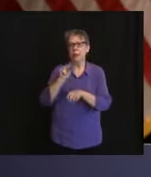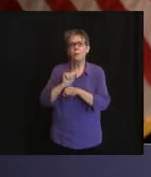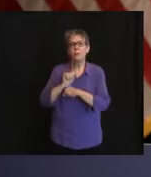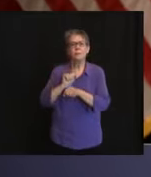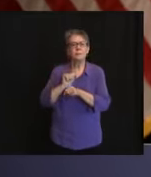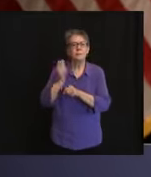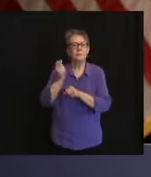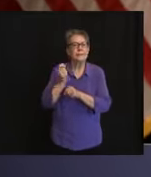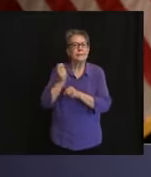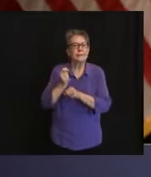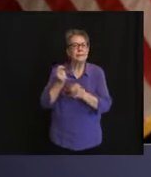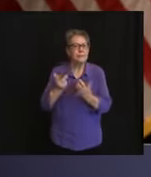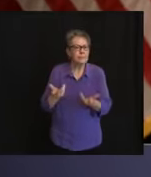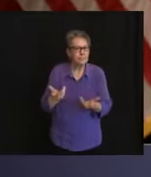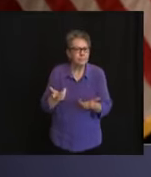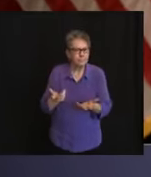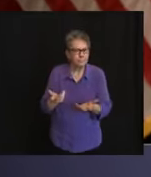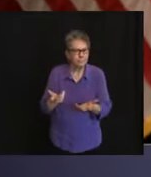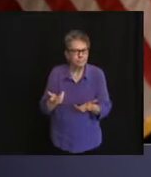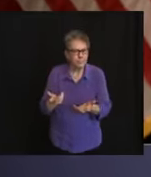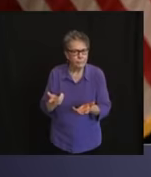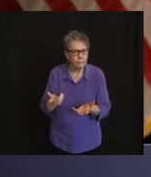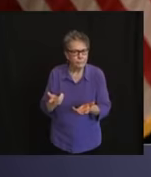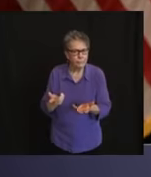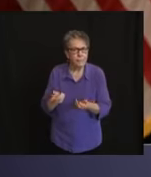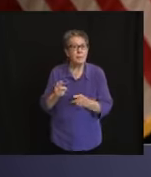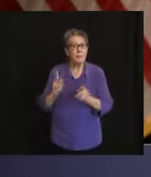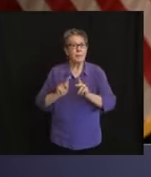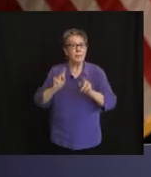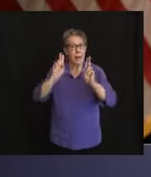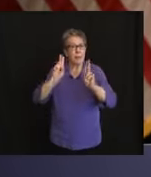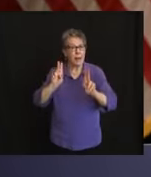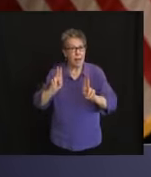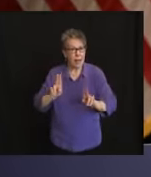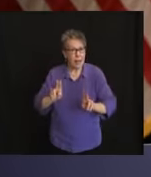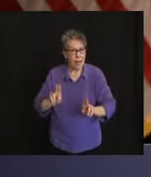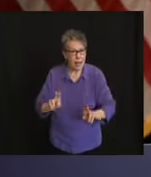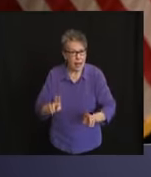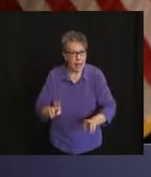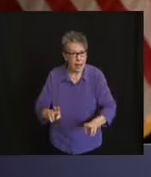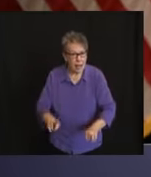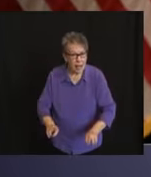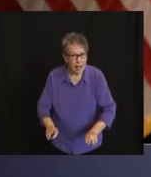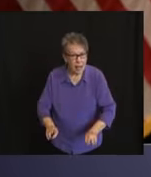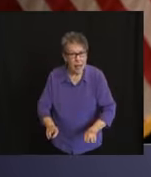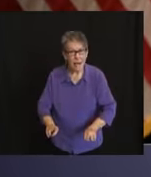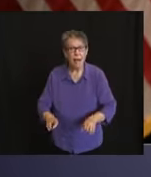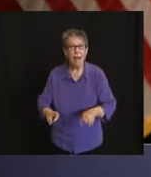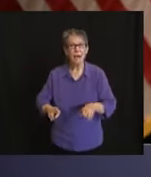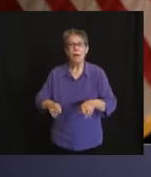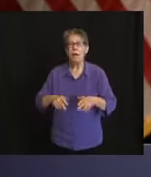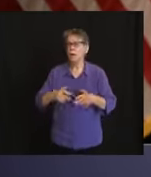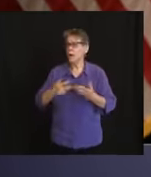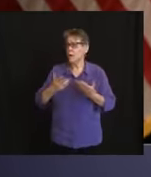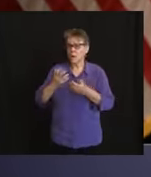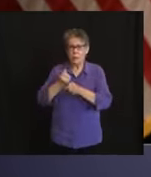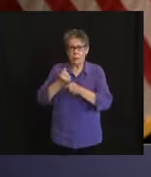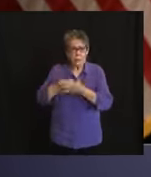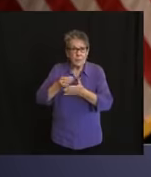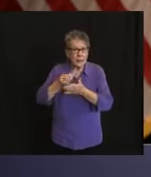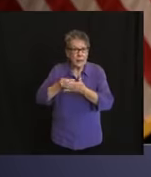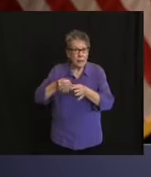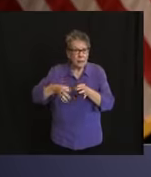processing? Have there been improvements to the bottlenecks? Have you hired programmers? Do you have any stats on how many claims